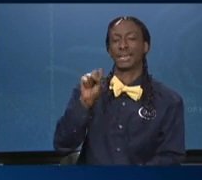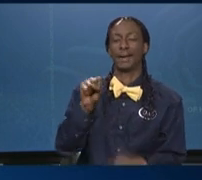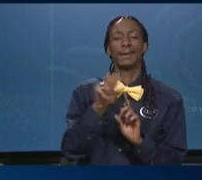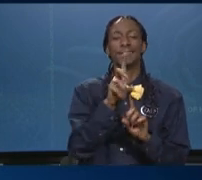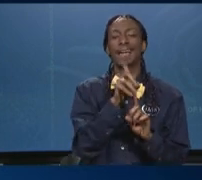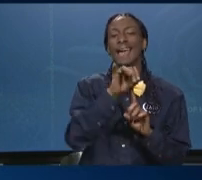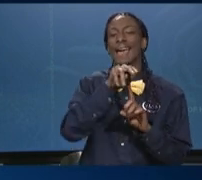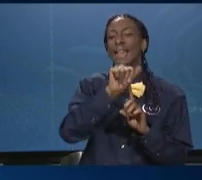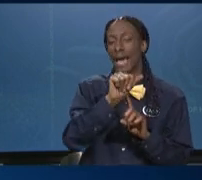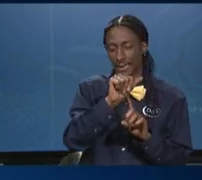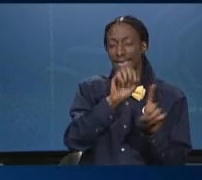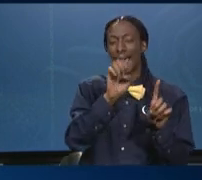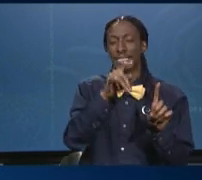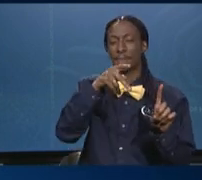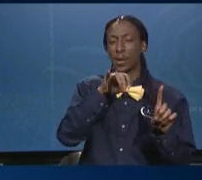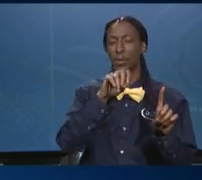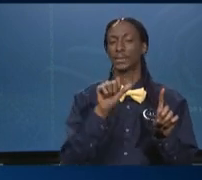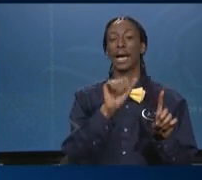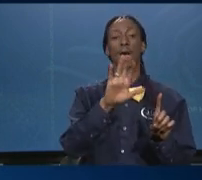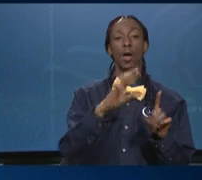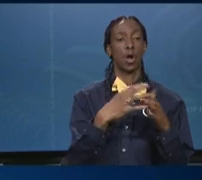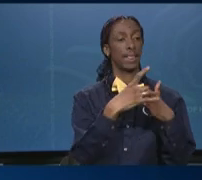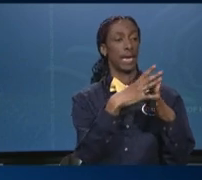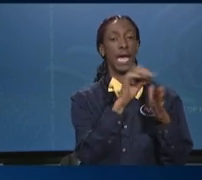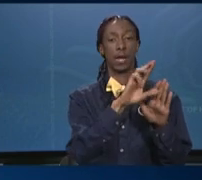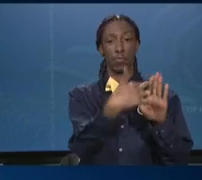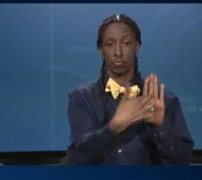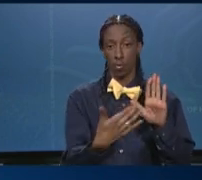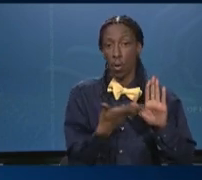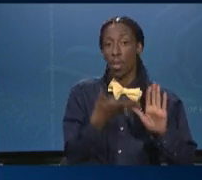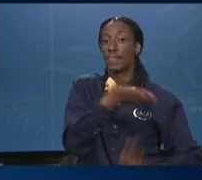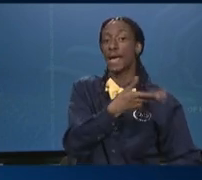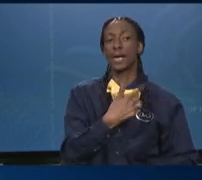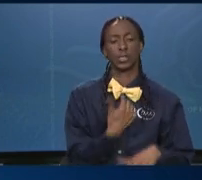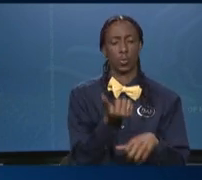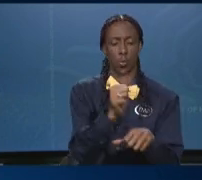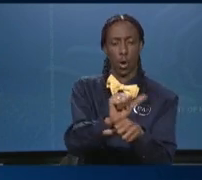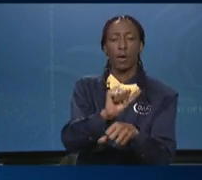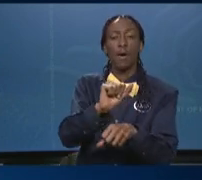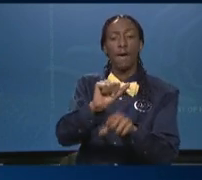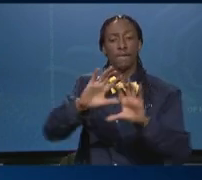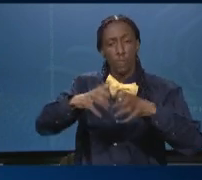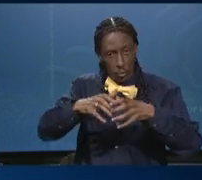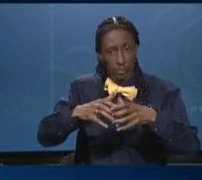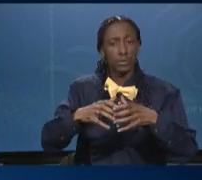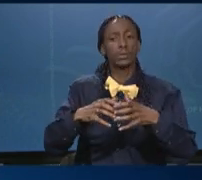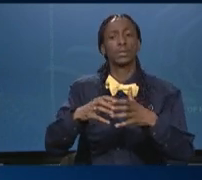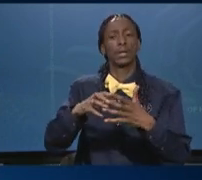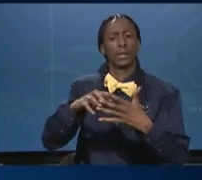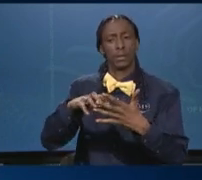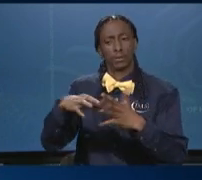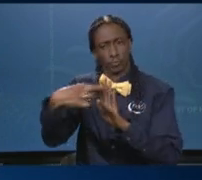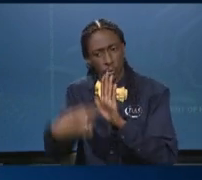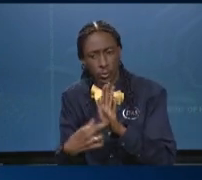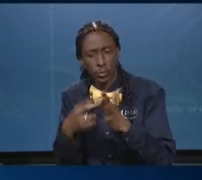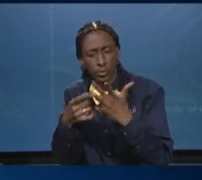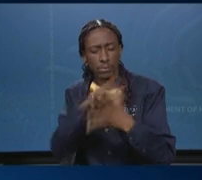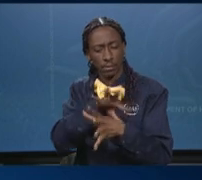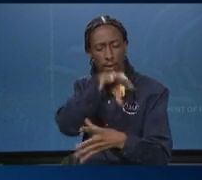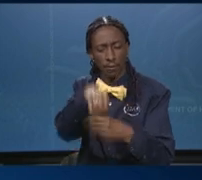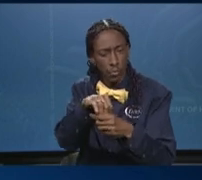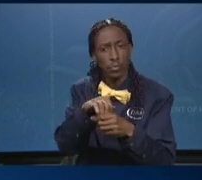Espinosa. Diana's leadership and role at HRSA led on the workforce provisions that were included in the Affordable Care Act, where she helped implement